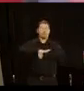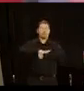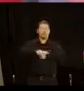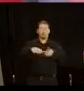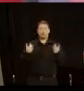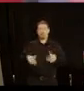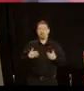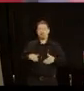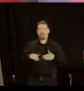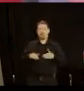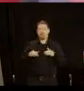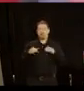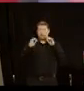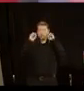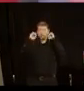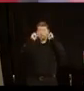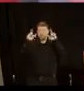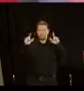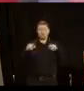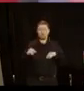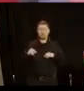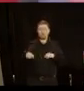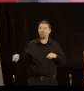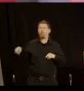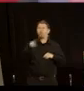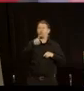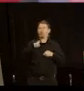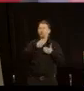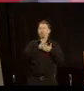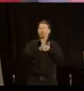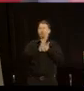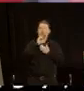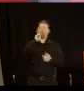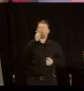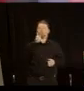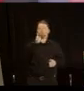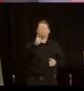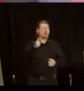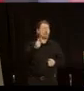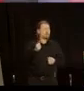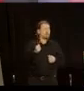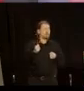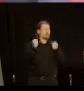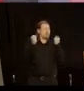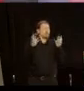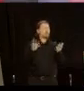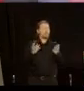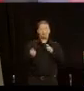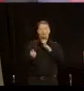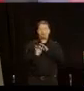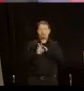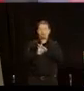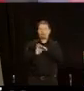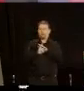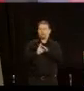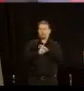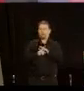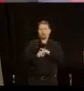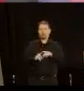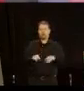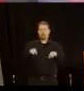is amazing. You guys should be really giving yourselves a round of applause tonight for coming out here, showing